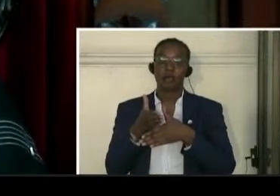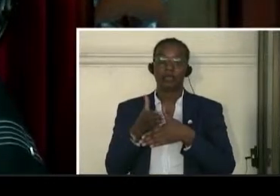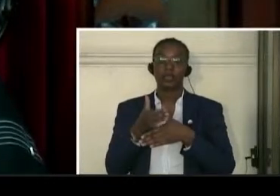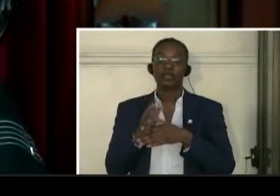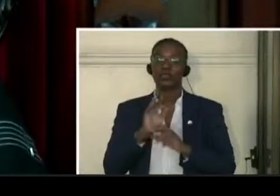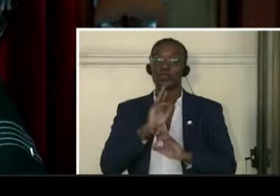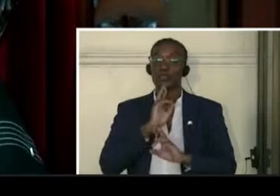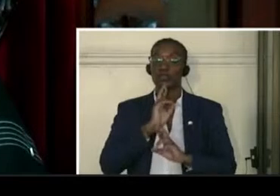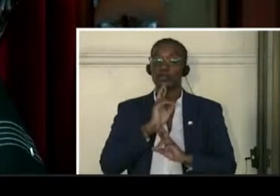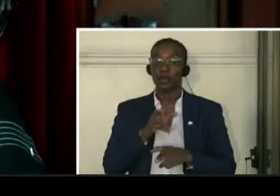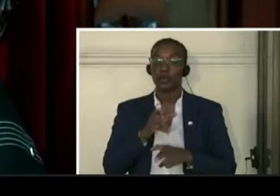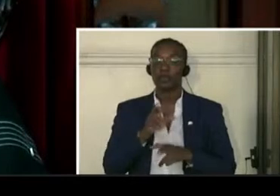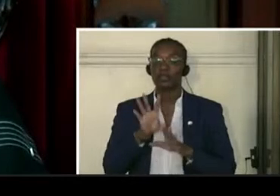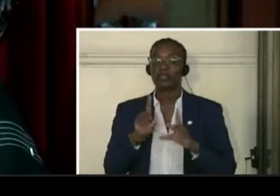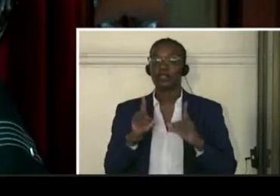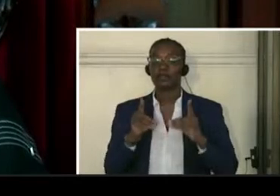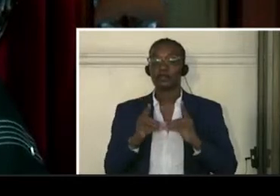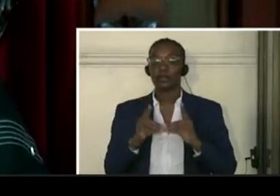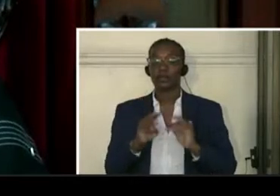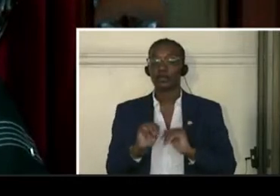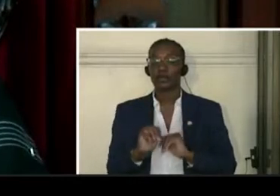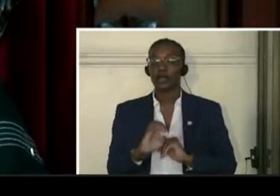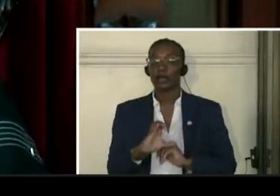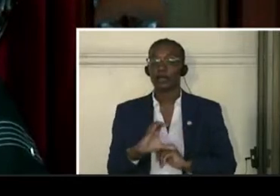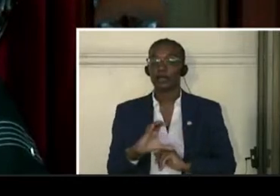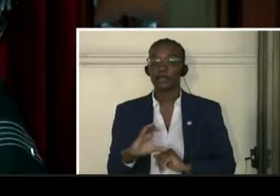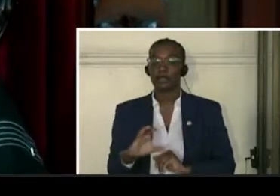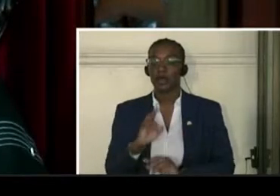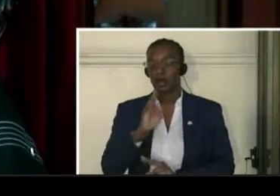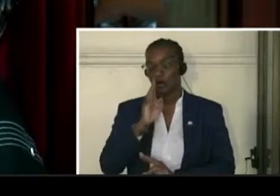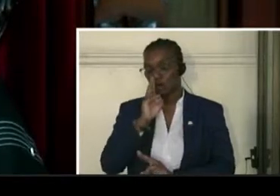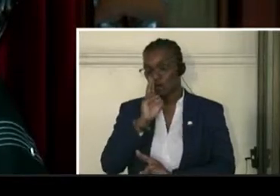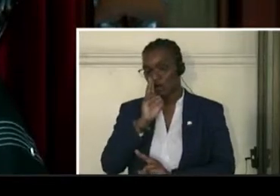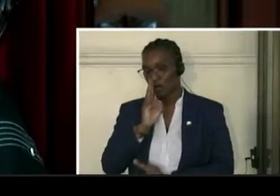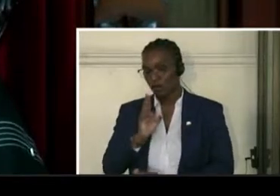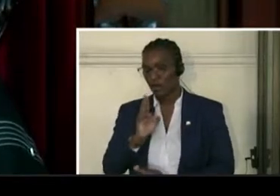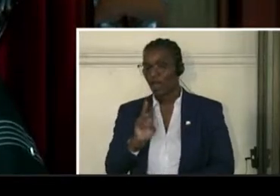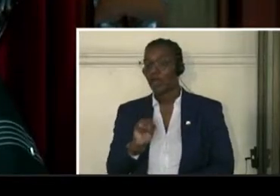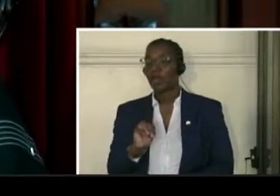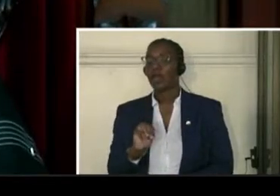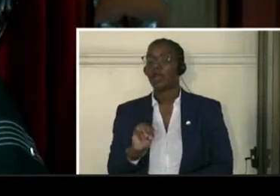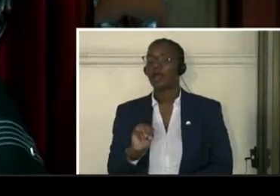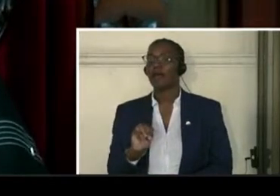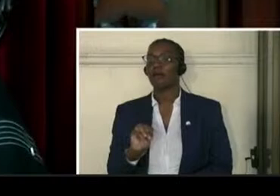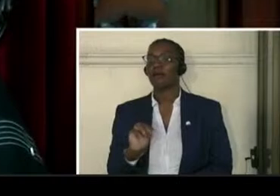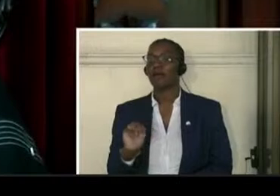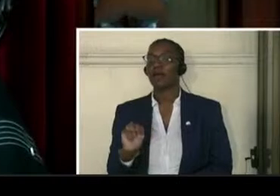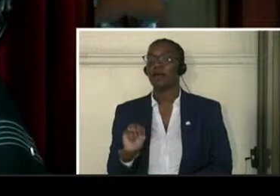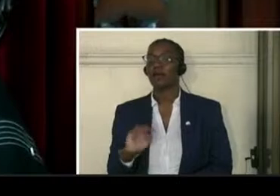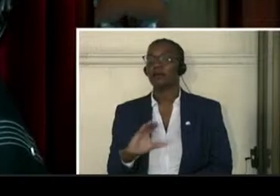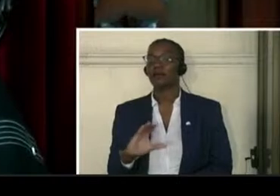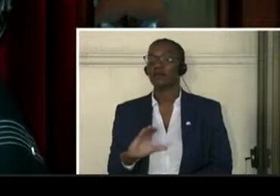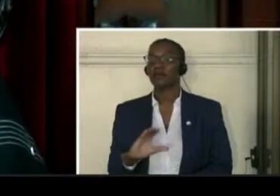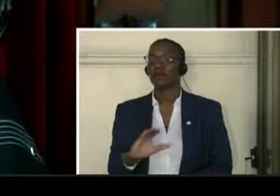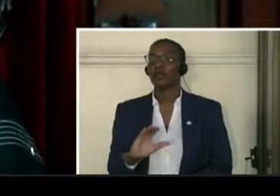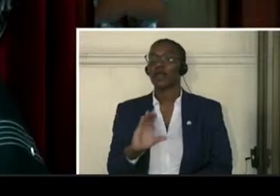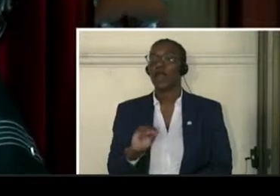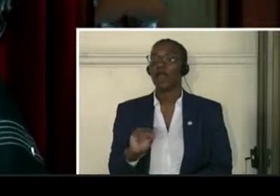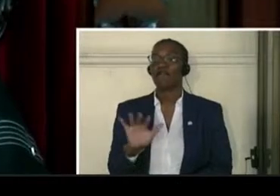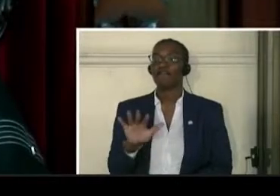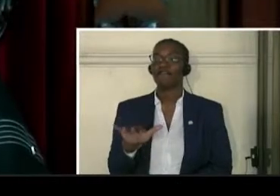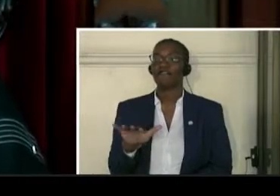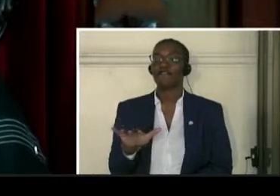to respond to the debate of human settlements. Honorable M.M. Svia, you have got 15